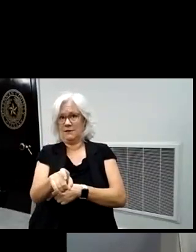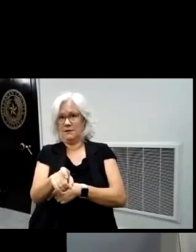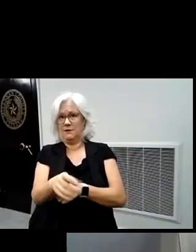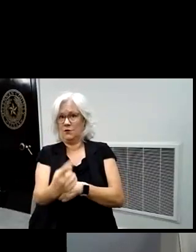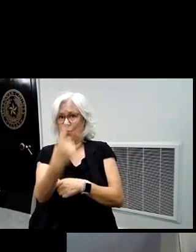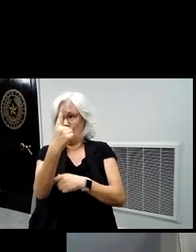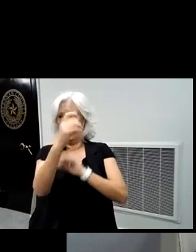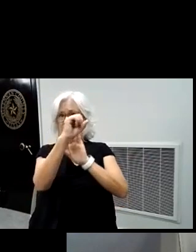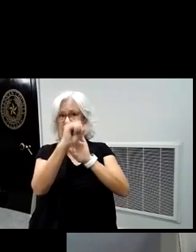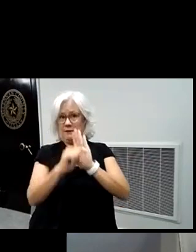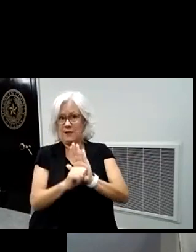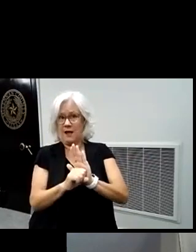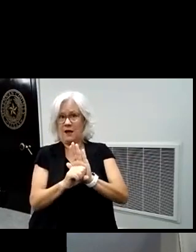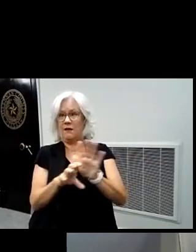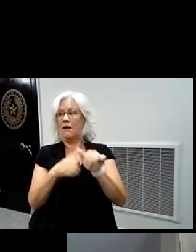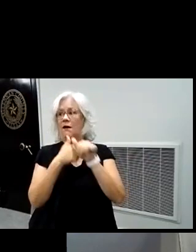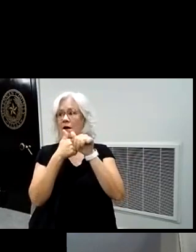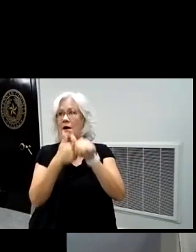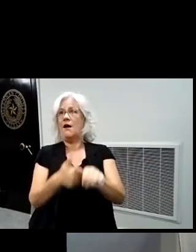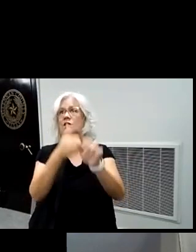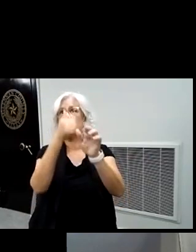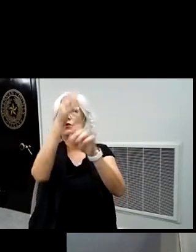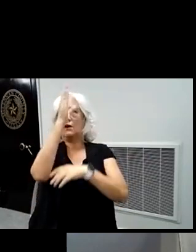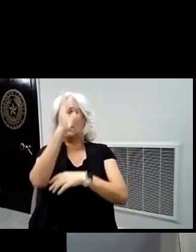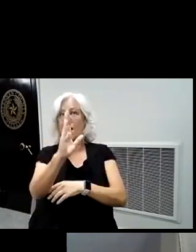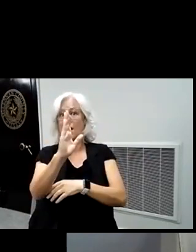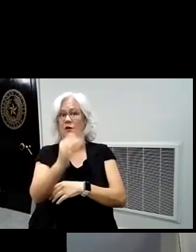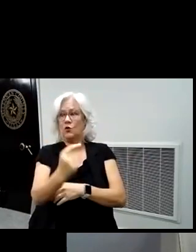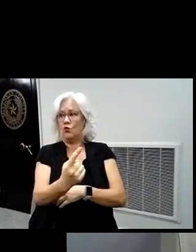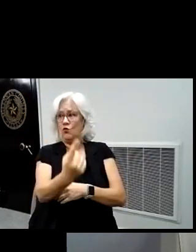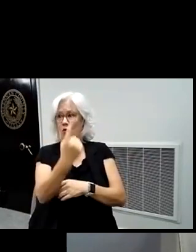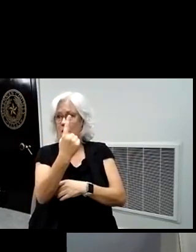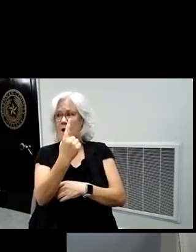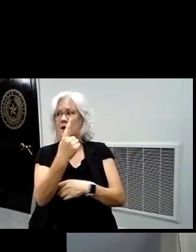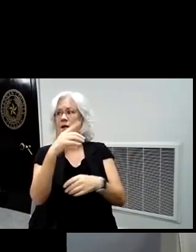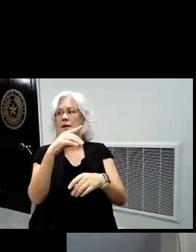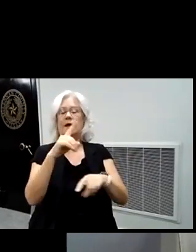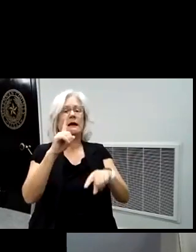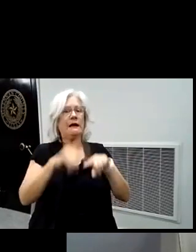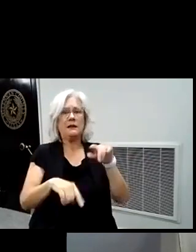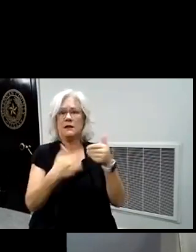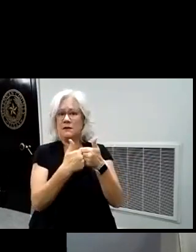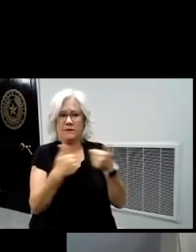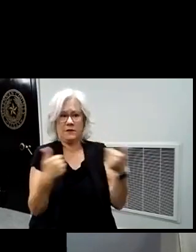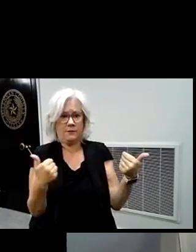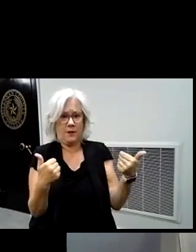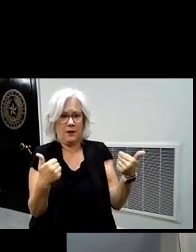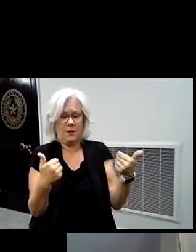one state, under God, one and indivisible.